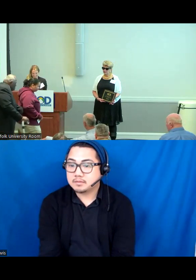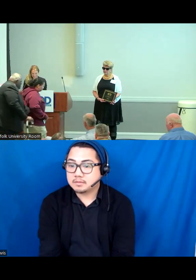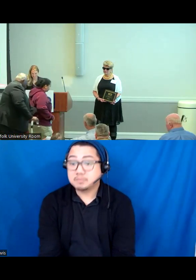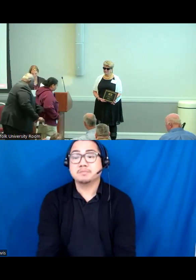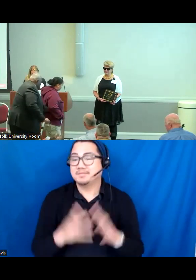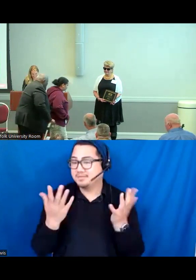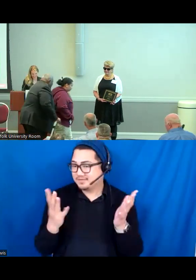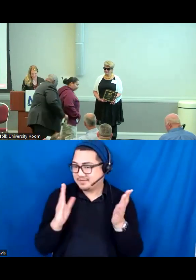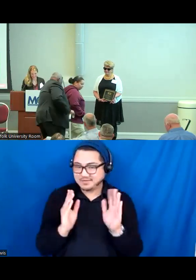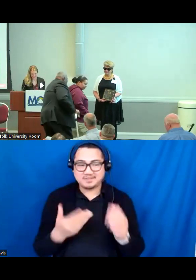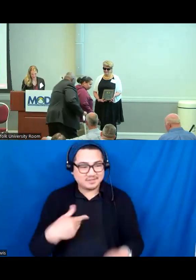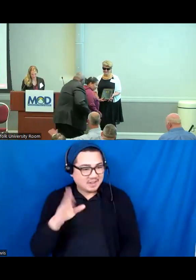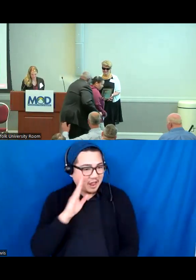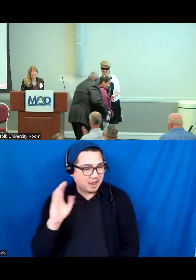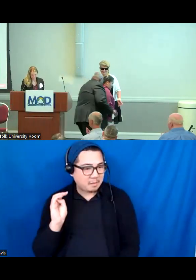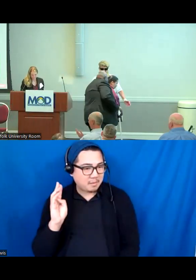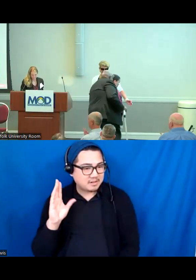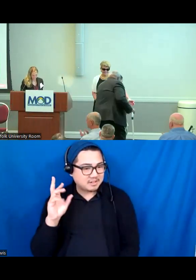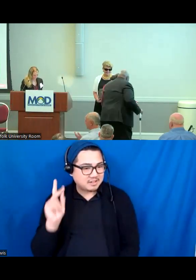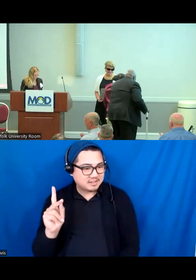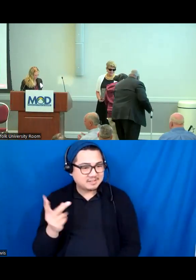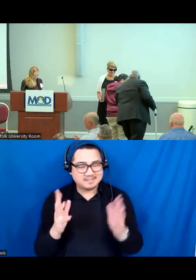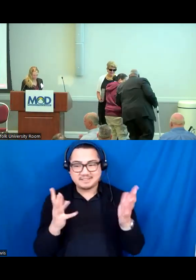Hello, Mr. Clark. Oh,